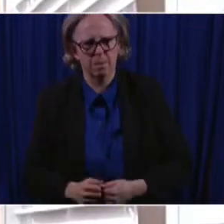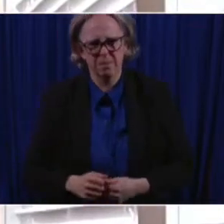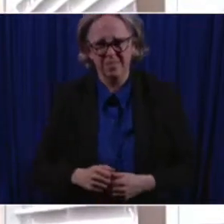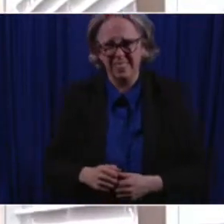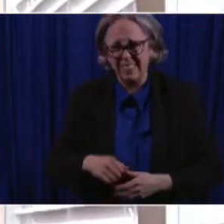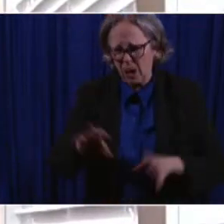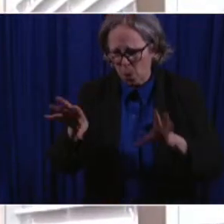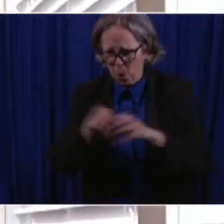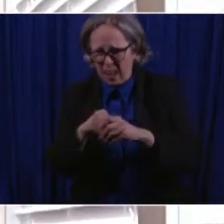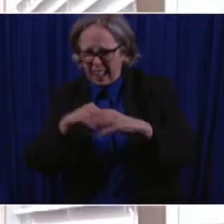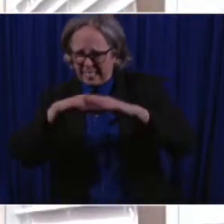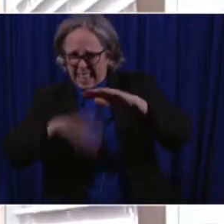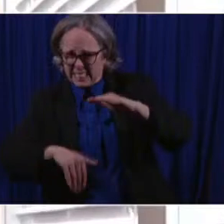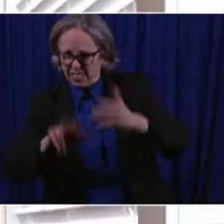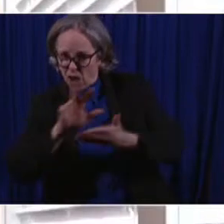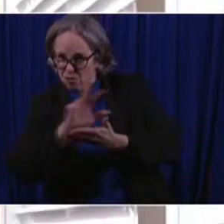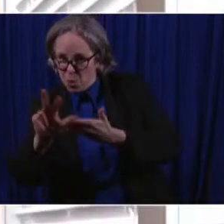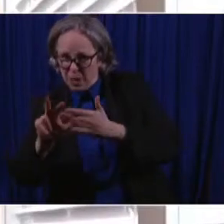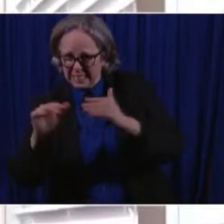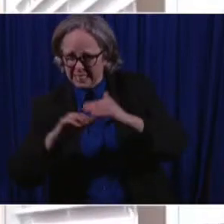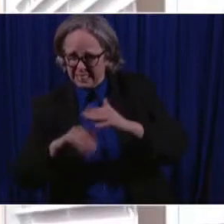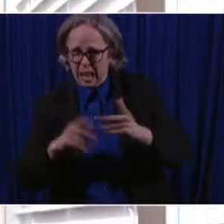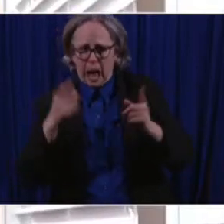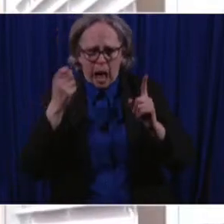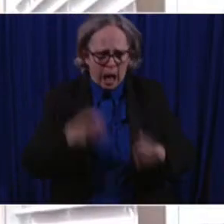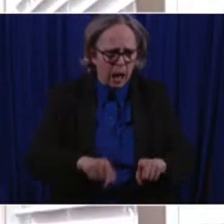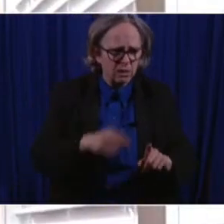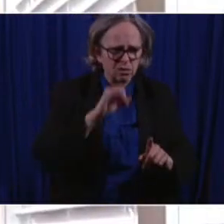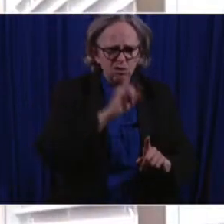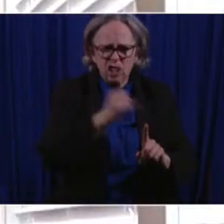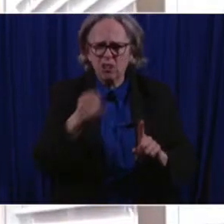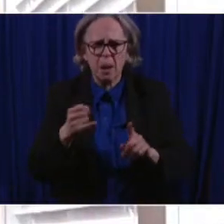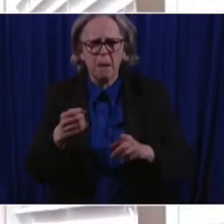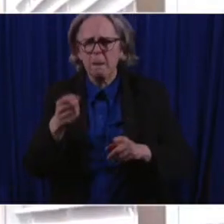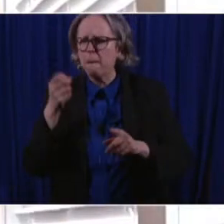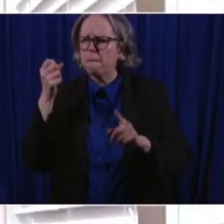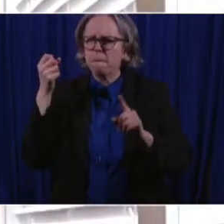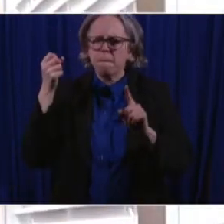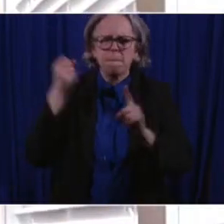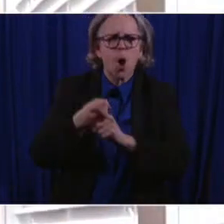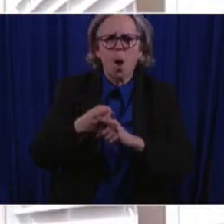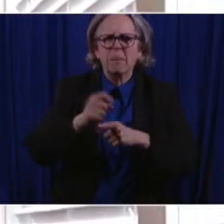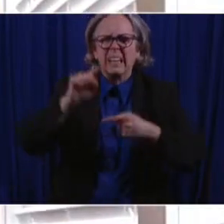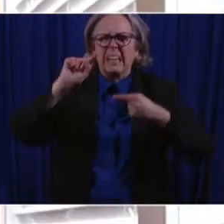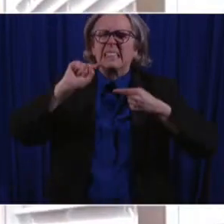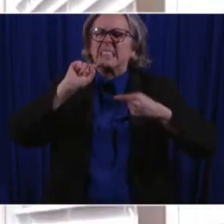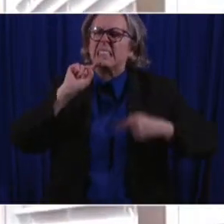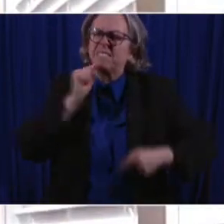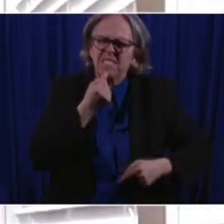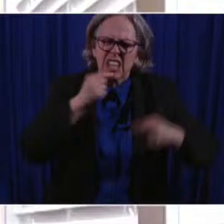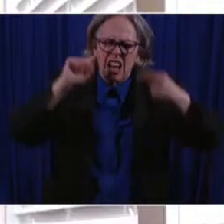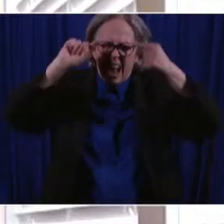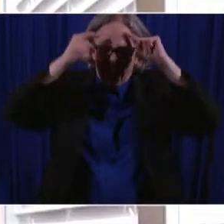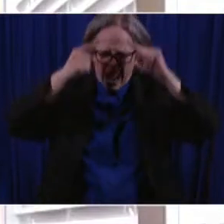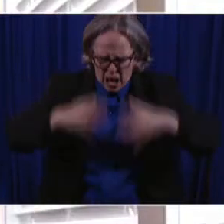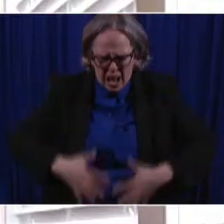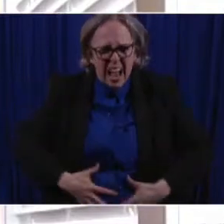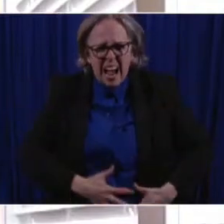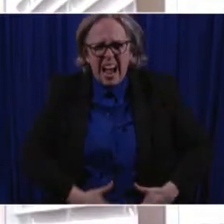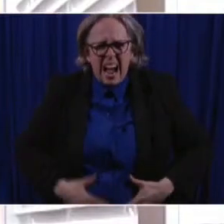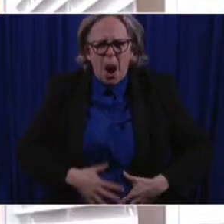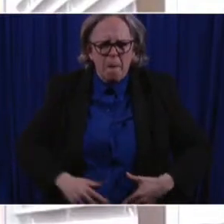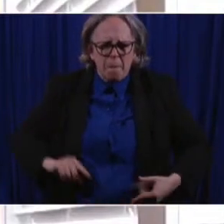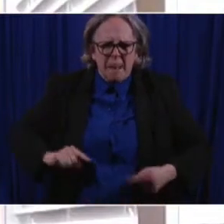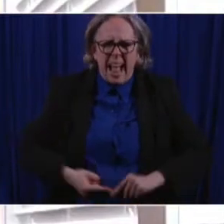a very severe headache, abdominal pain, leg pain, or shortness of breath, that you seek